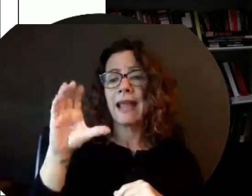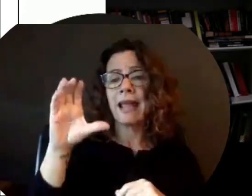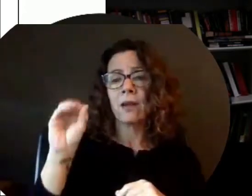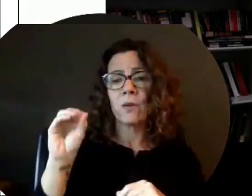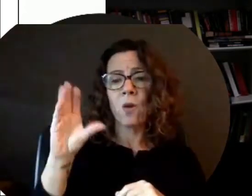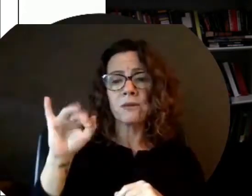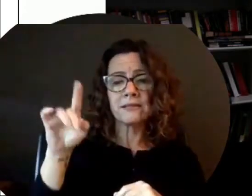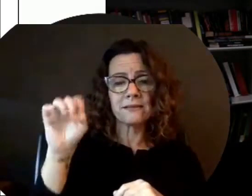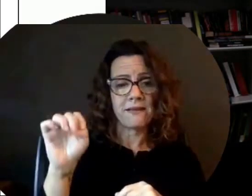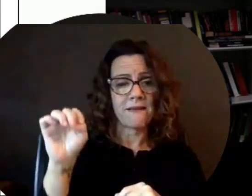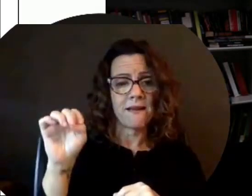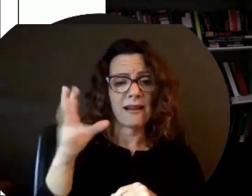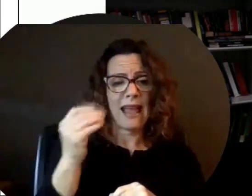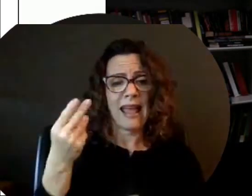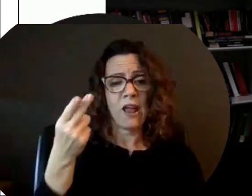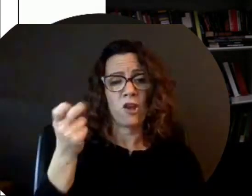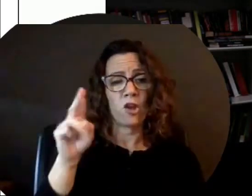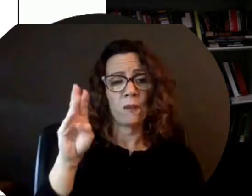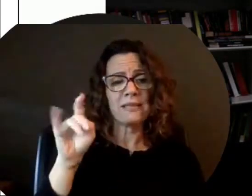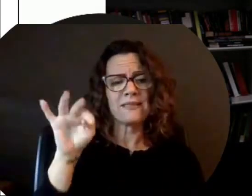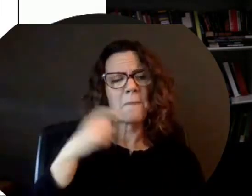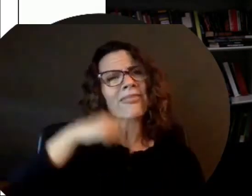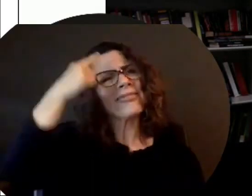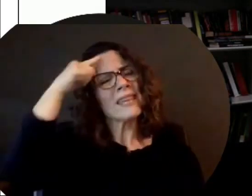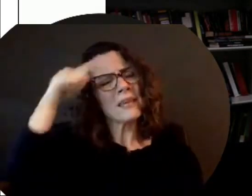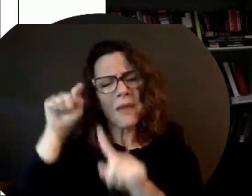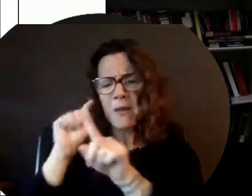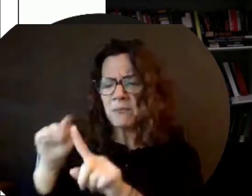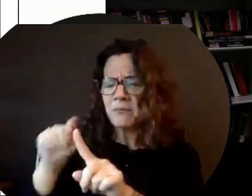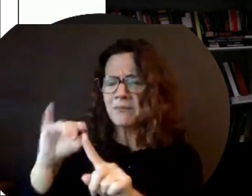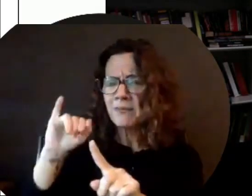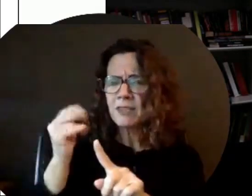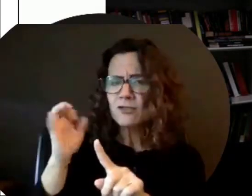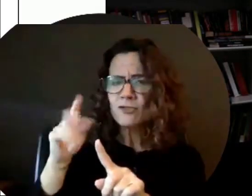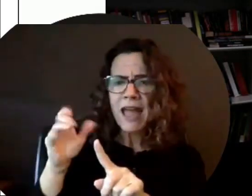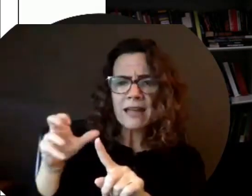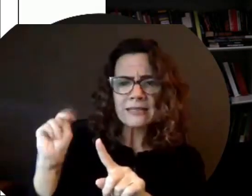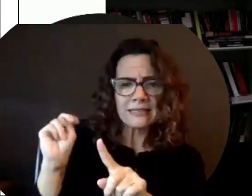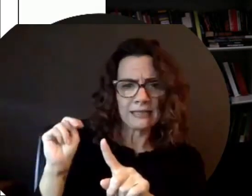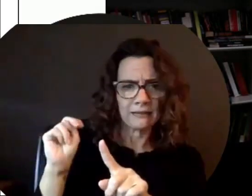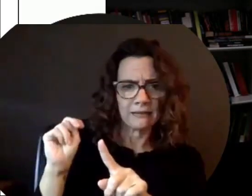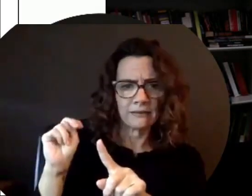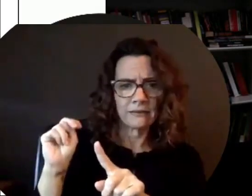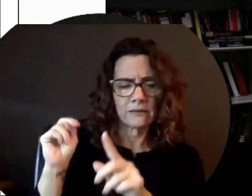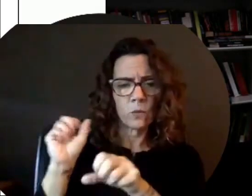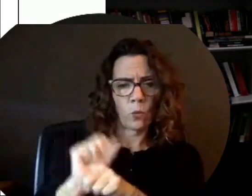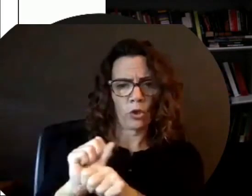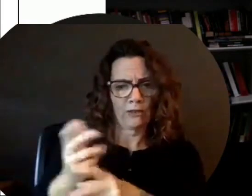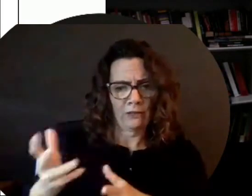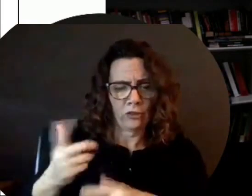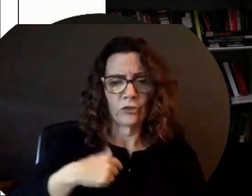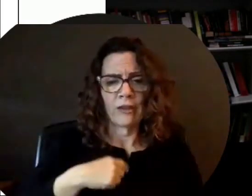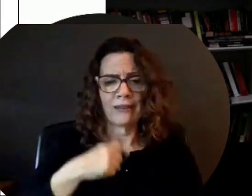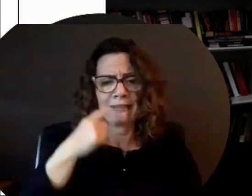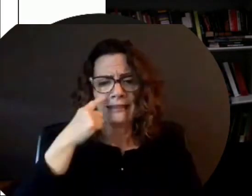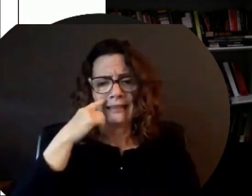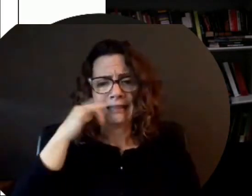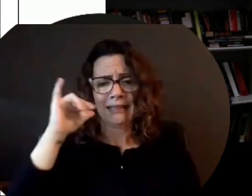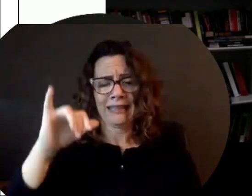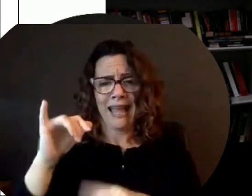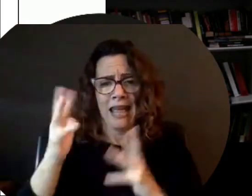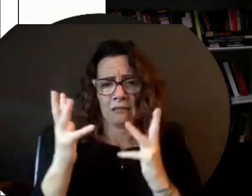about the demarcation of animalization in relation to Black communities, especially indigenous communities as well,